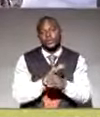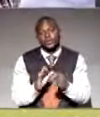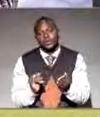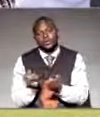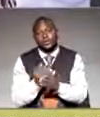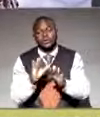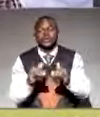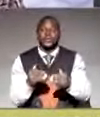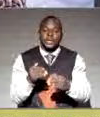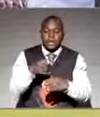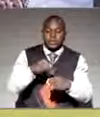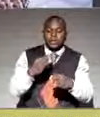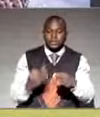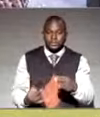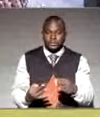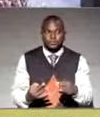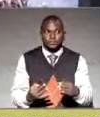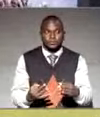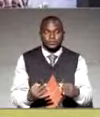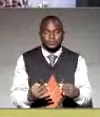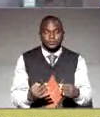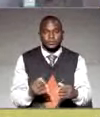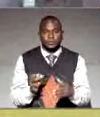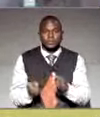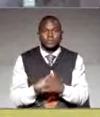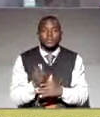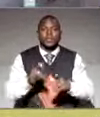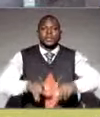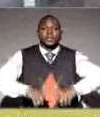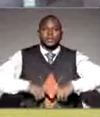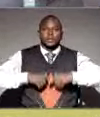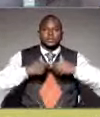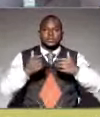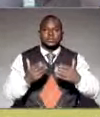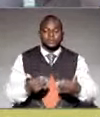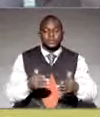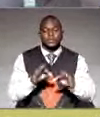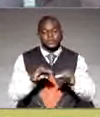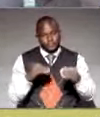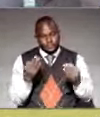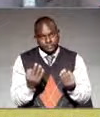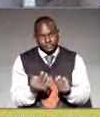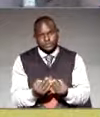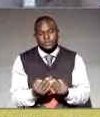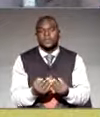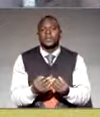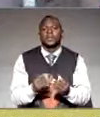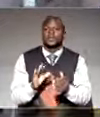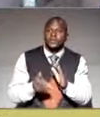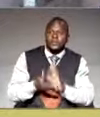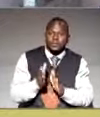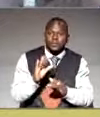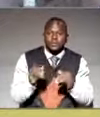among others. People living here want and deserve to build better lives for themselves and for their families. However, market